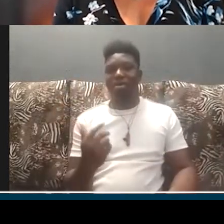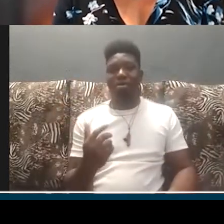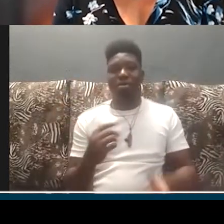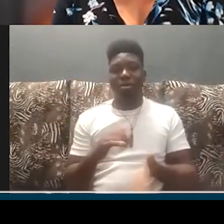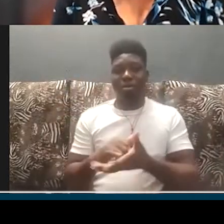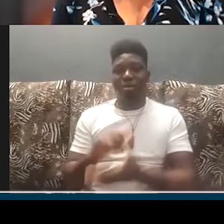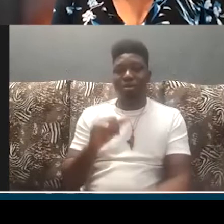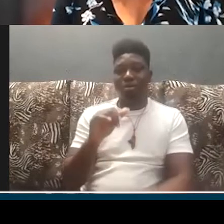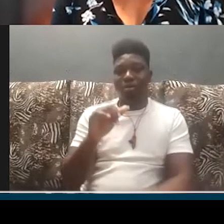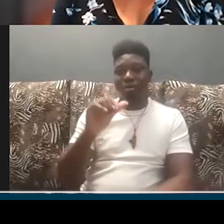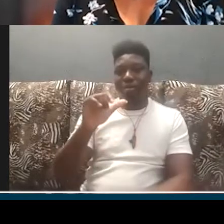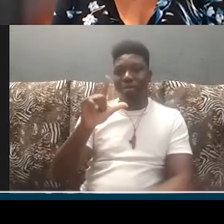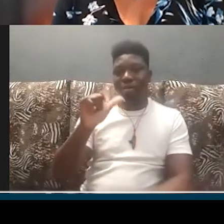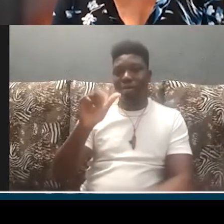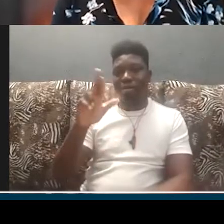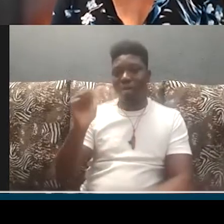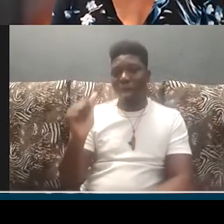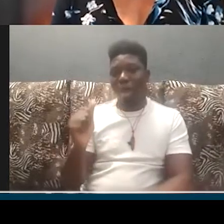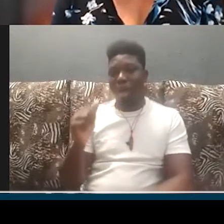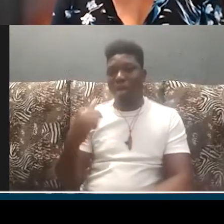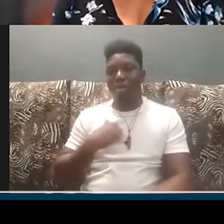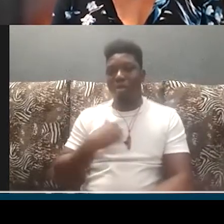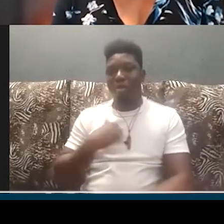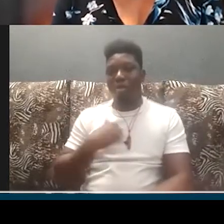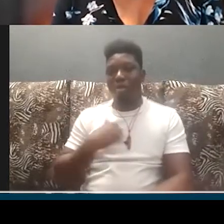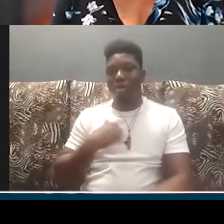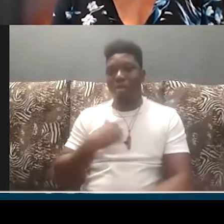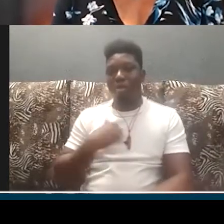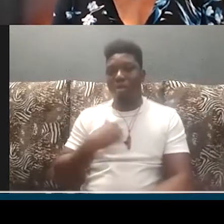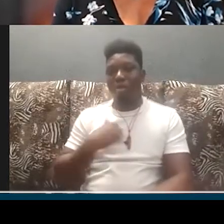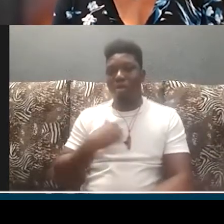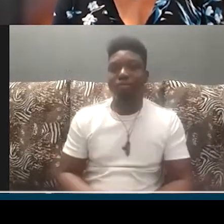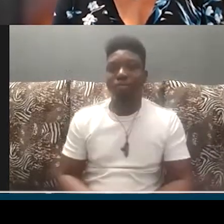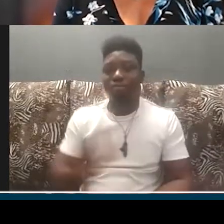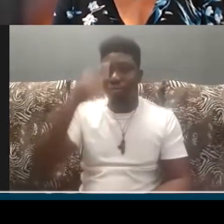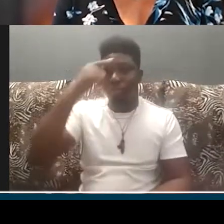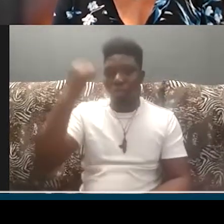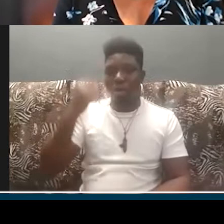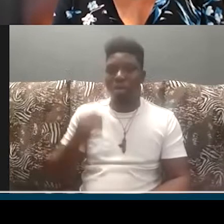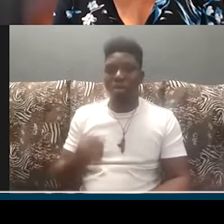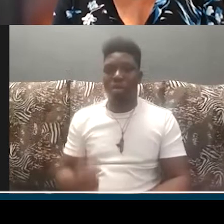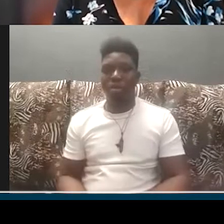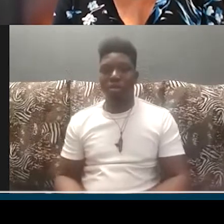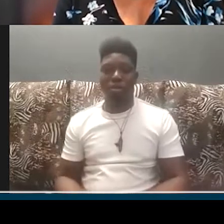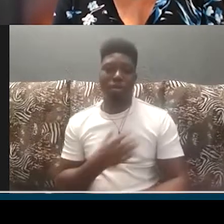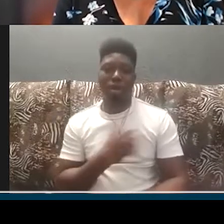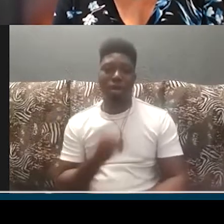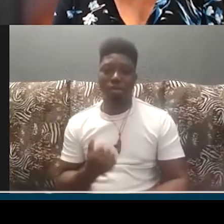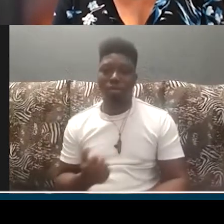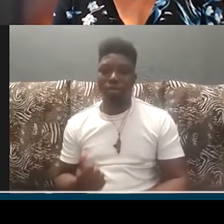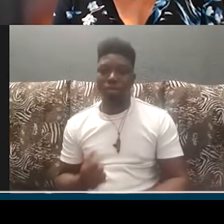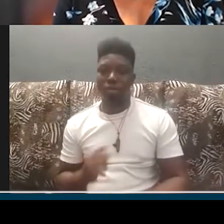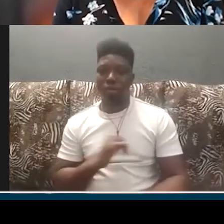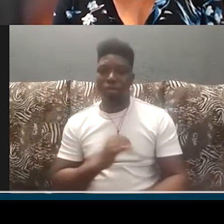Adultism, because this is a theme that keeps coming up. But, and I want to say, in raising children who